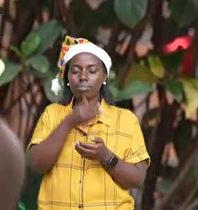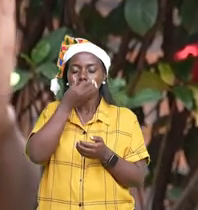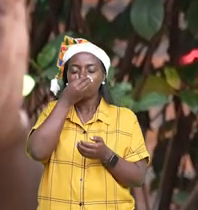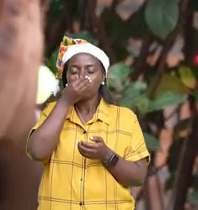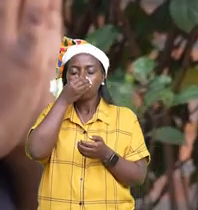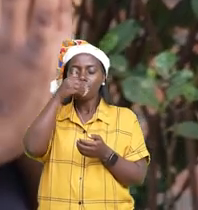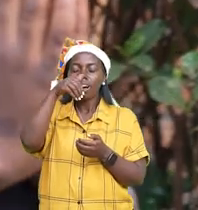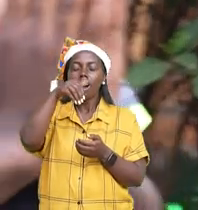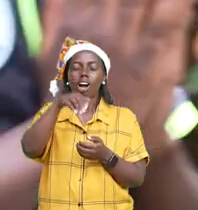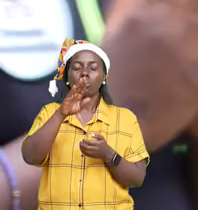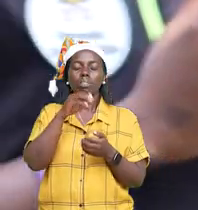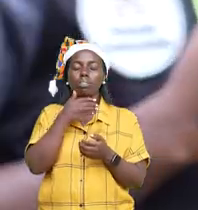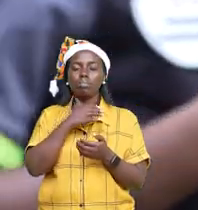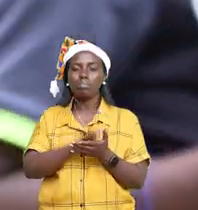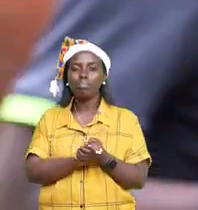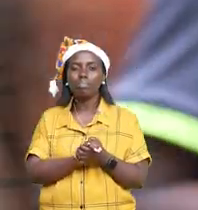breathe out.